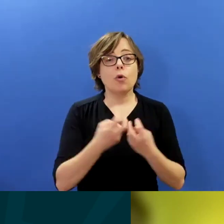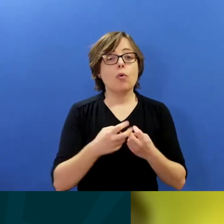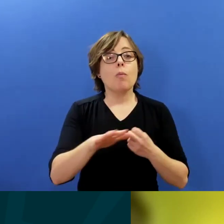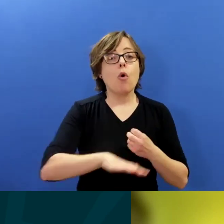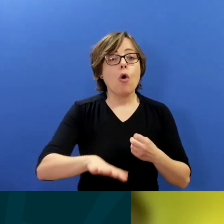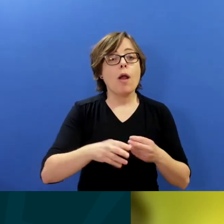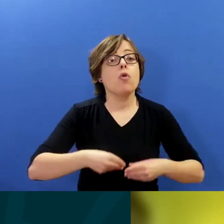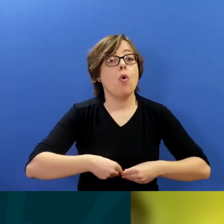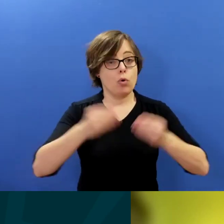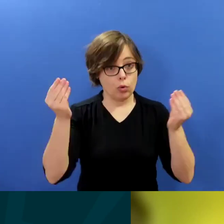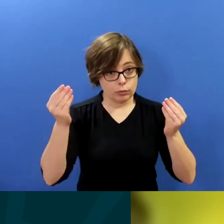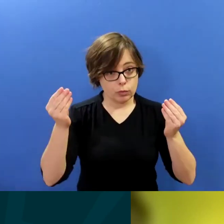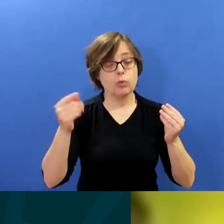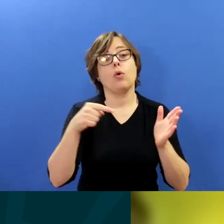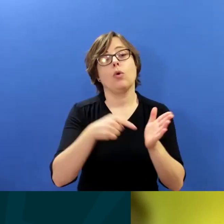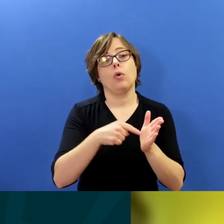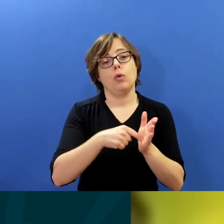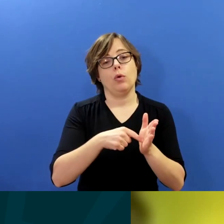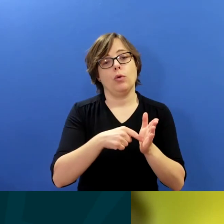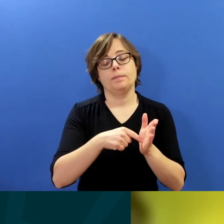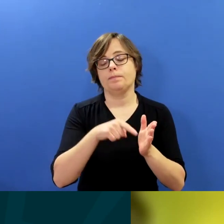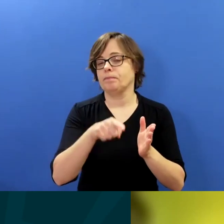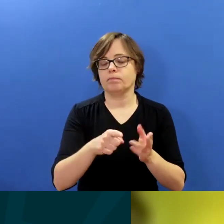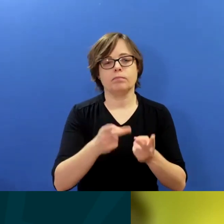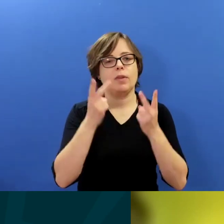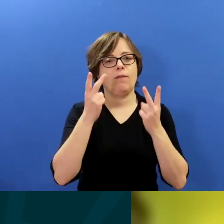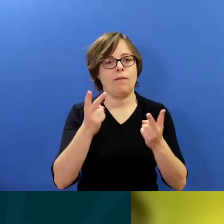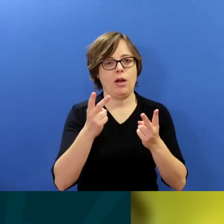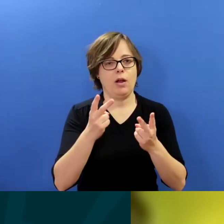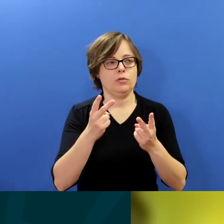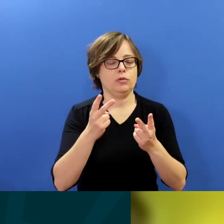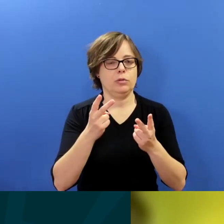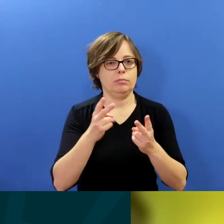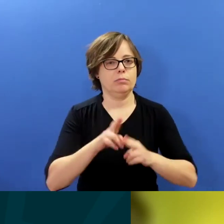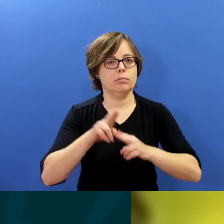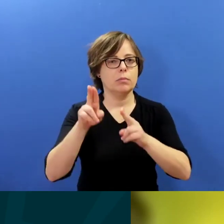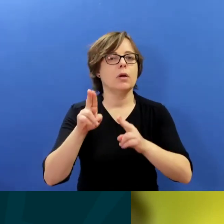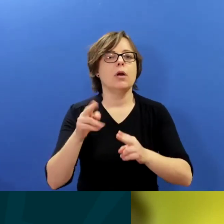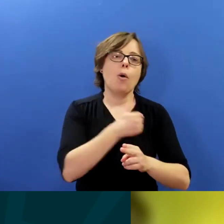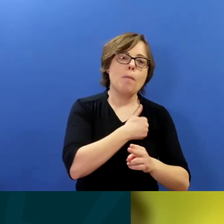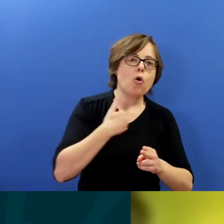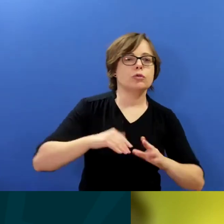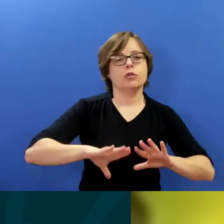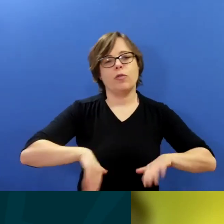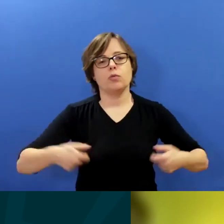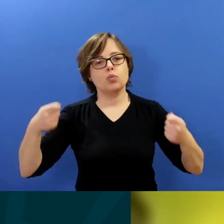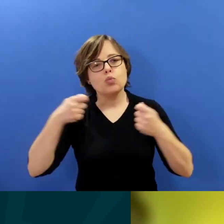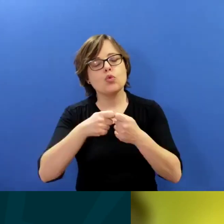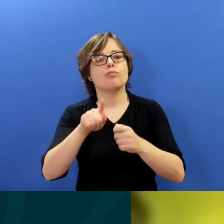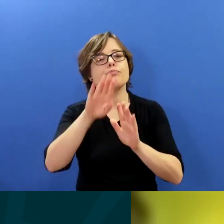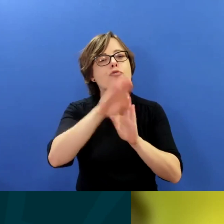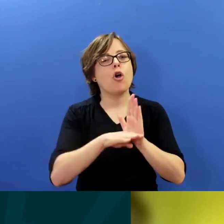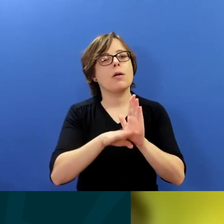Local Development Forum is an important part of the Polish-Swiss program for development of